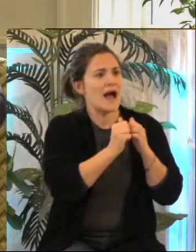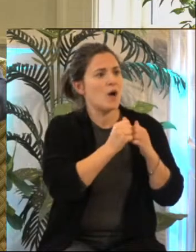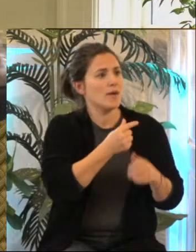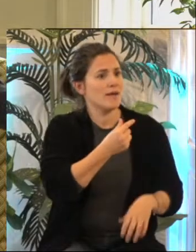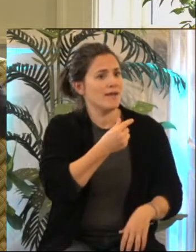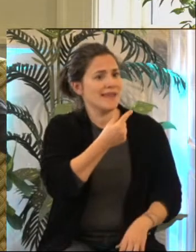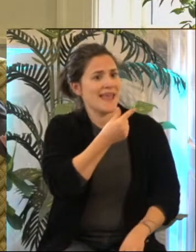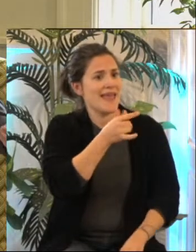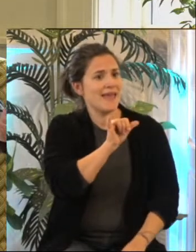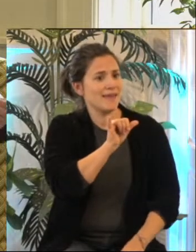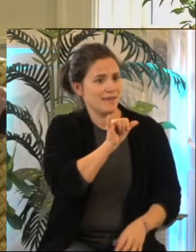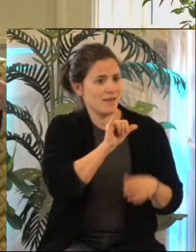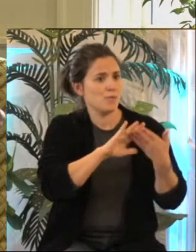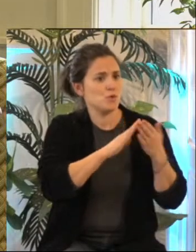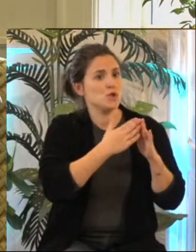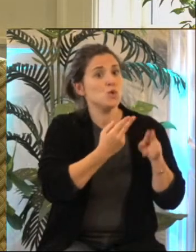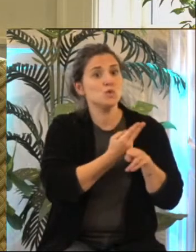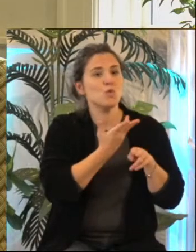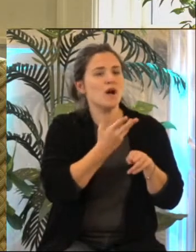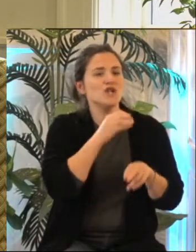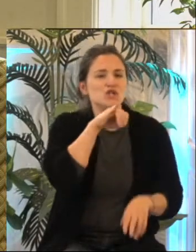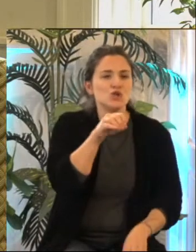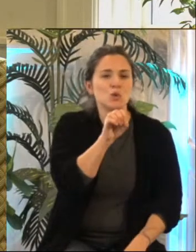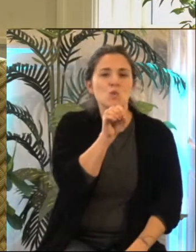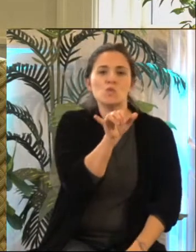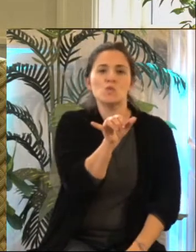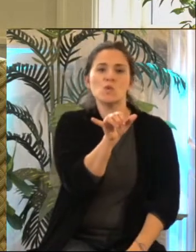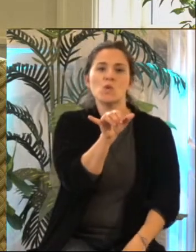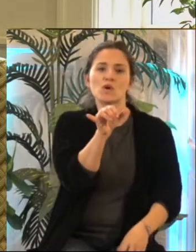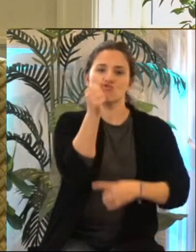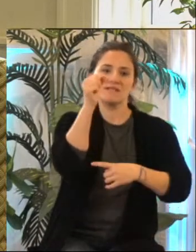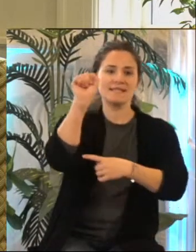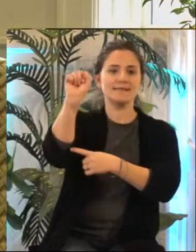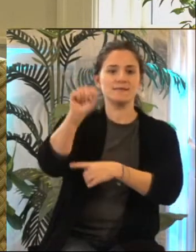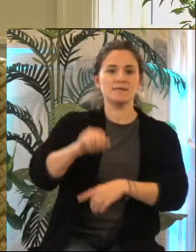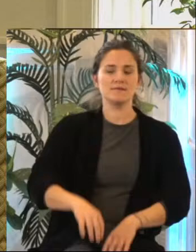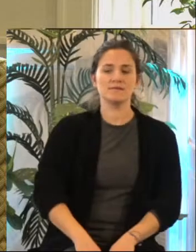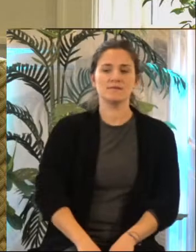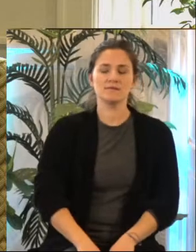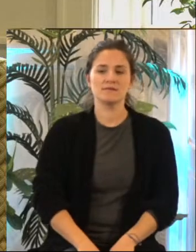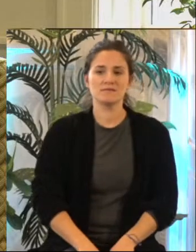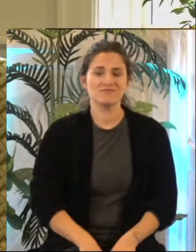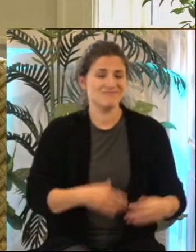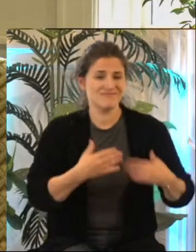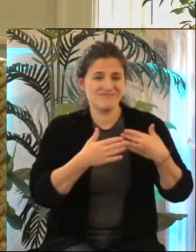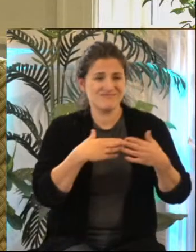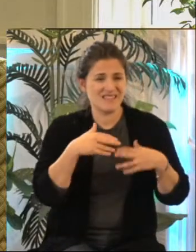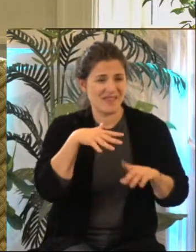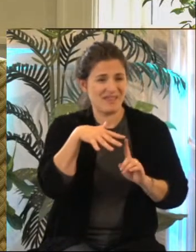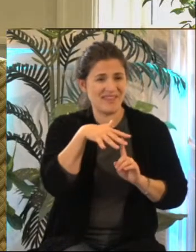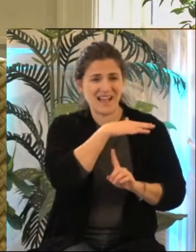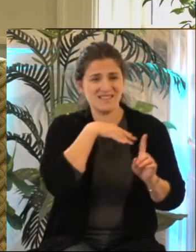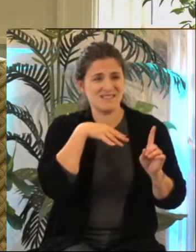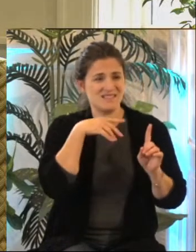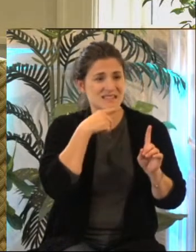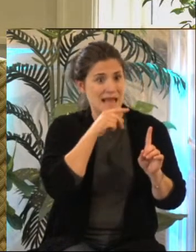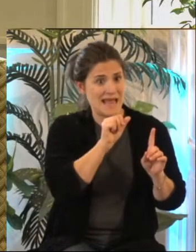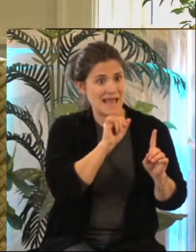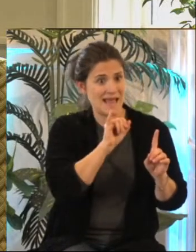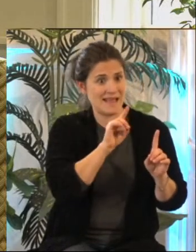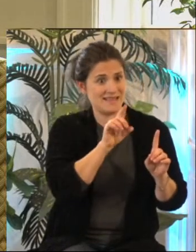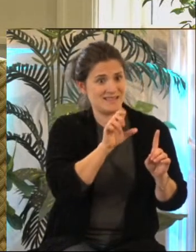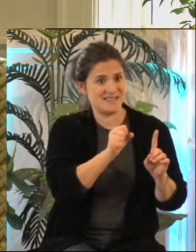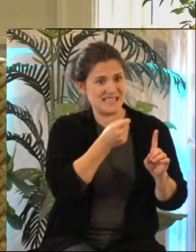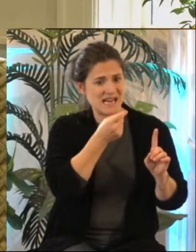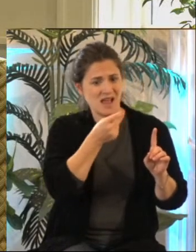used joy as a source of resilience in the midst of a plague that was decimating the community day